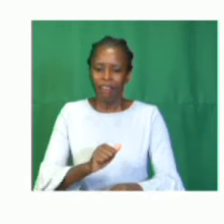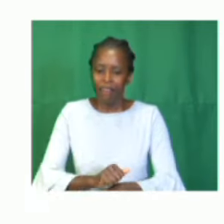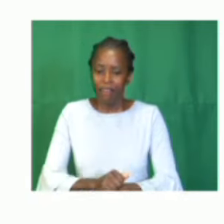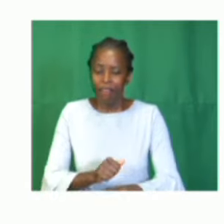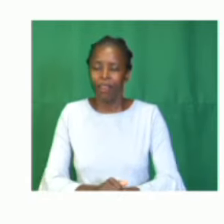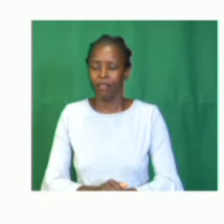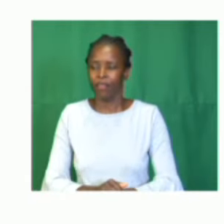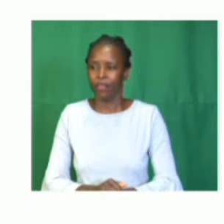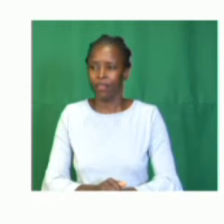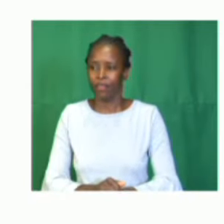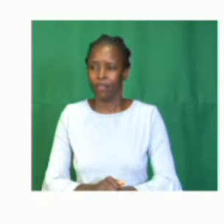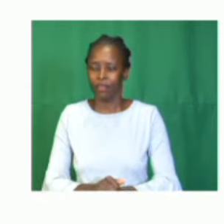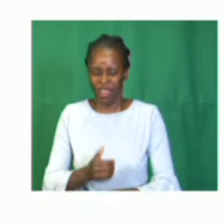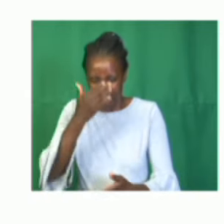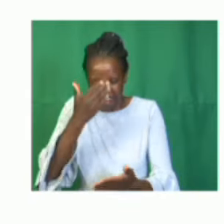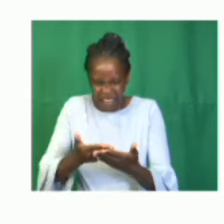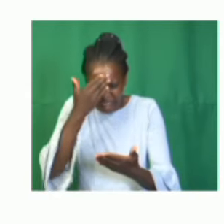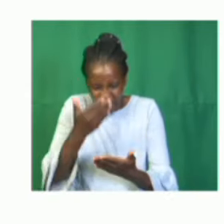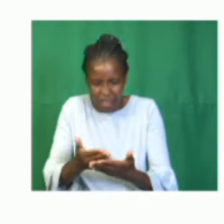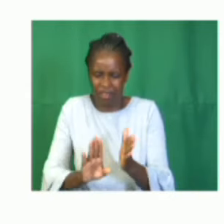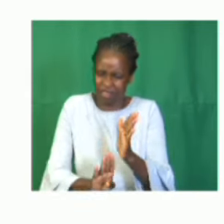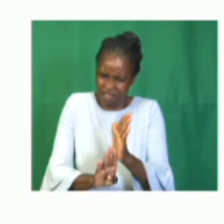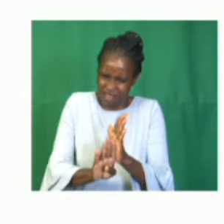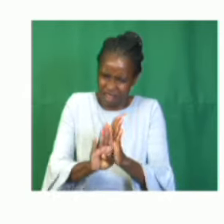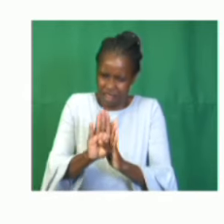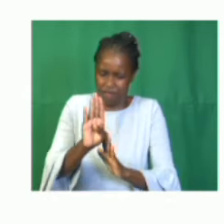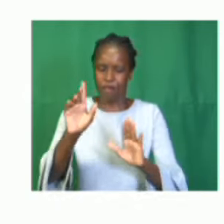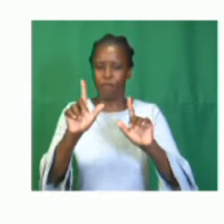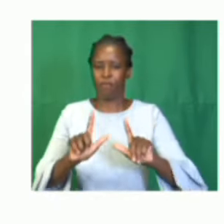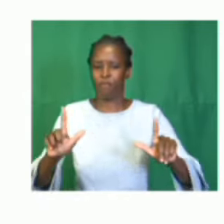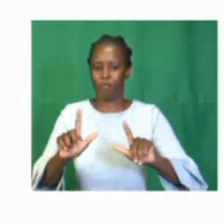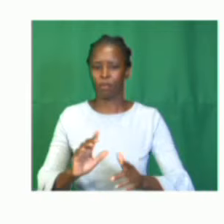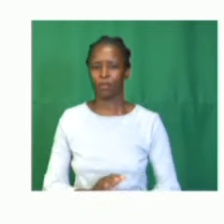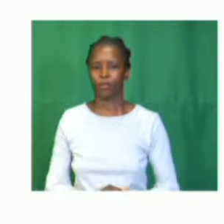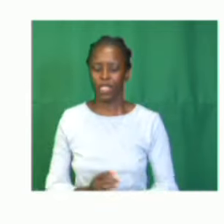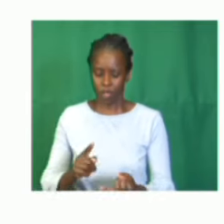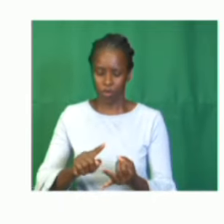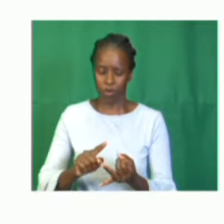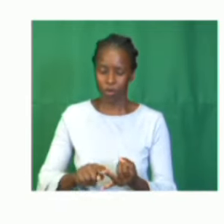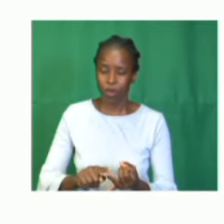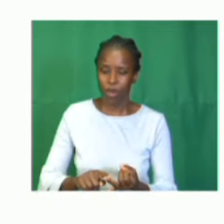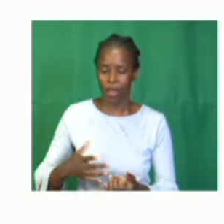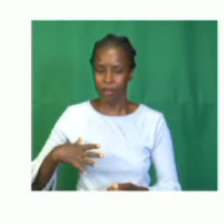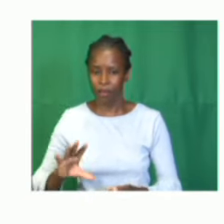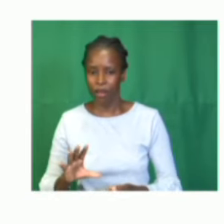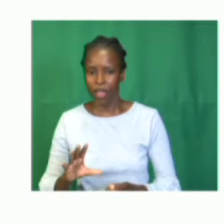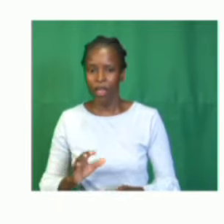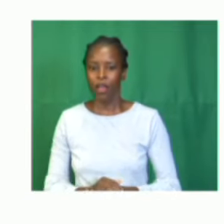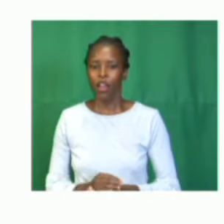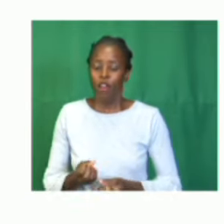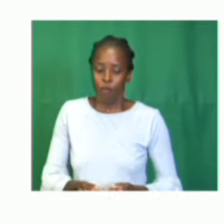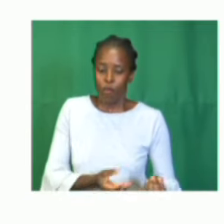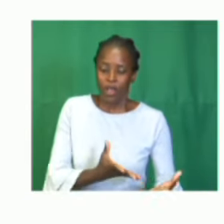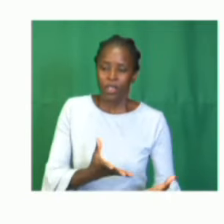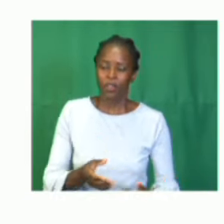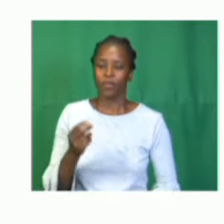to learn and develop in the language. We also have 2 skills that are productive, which is